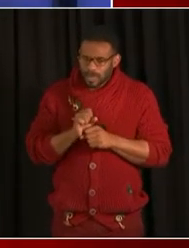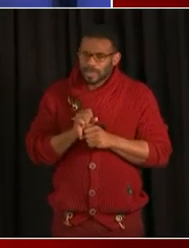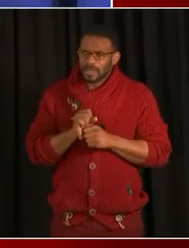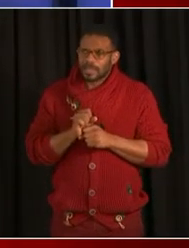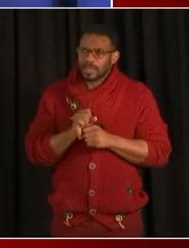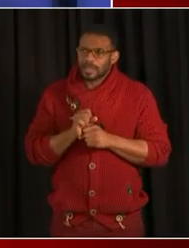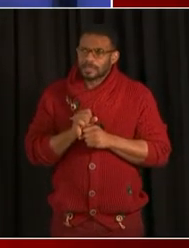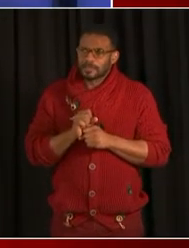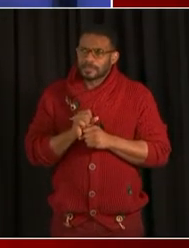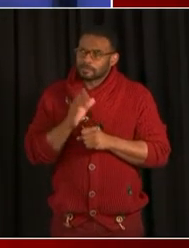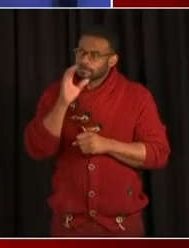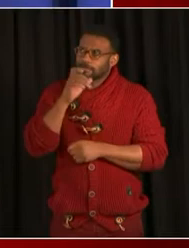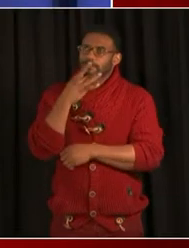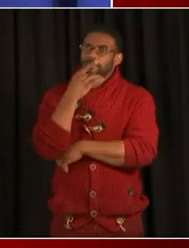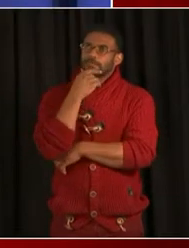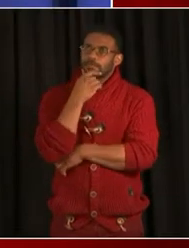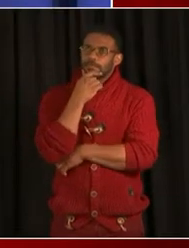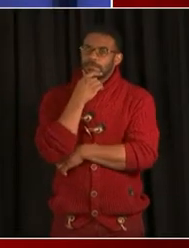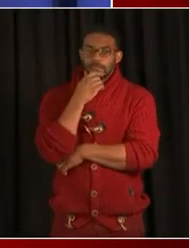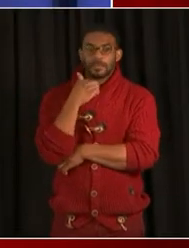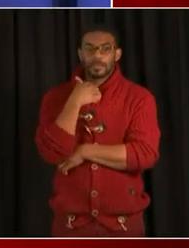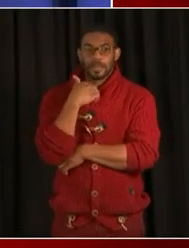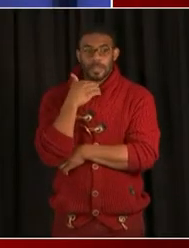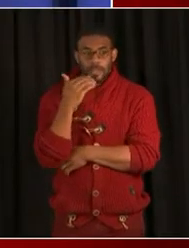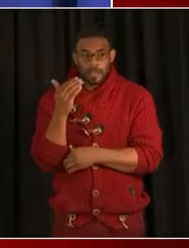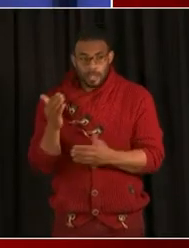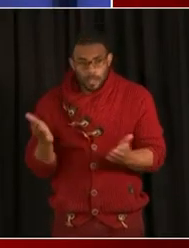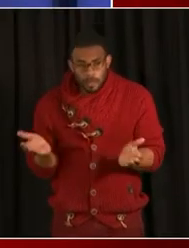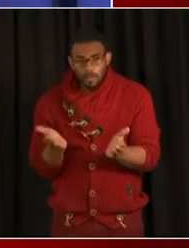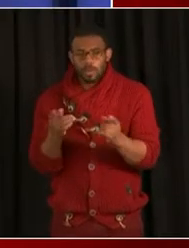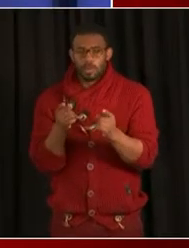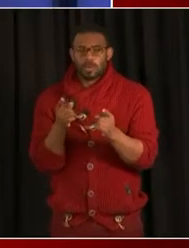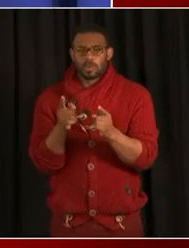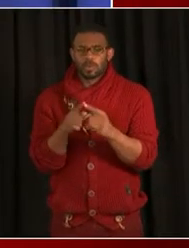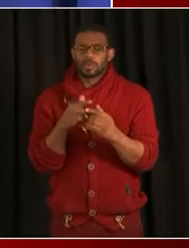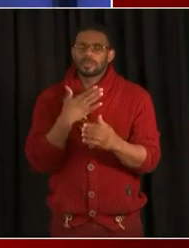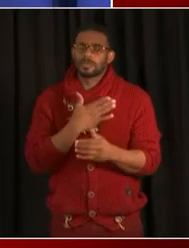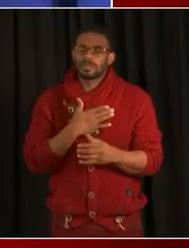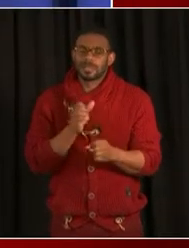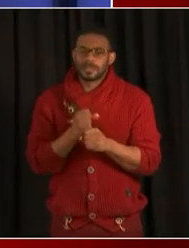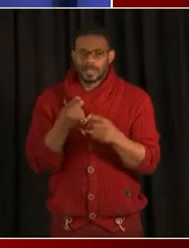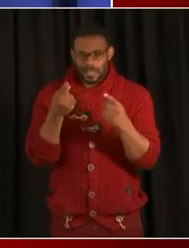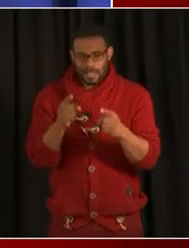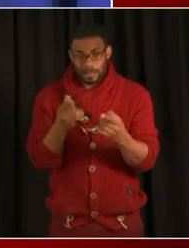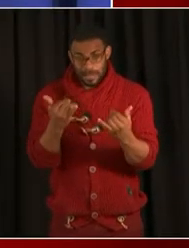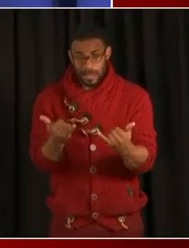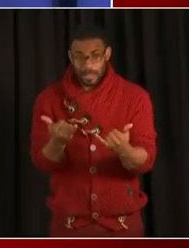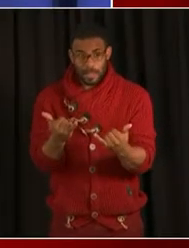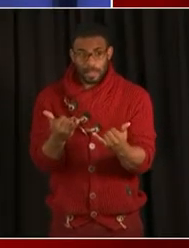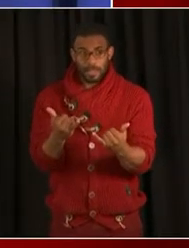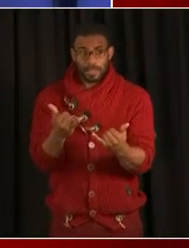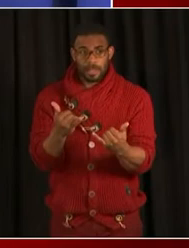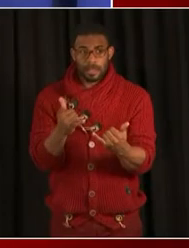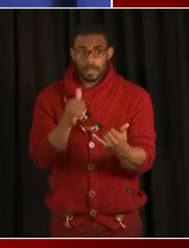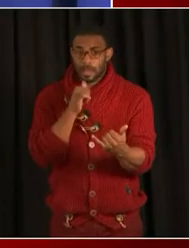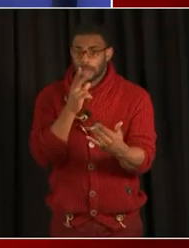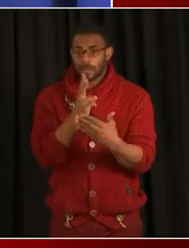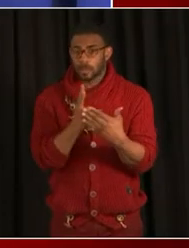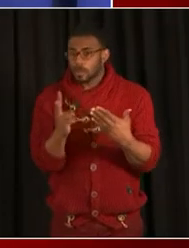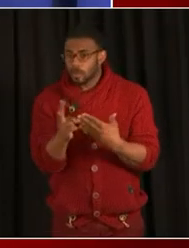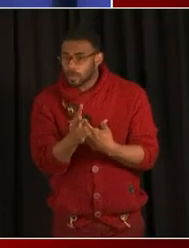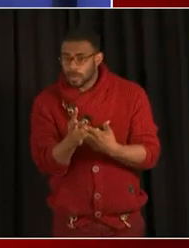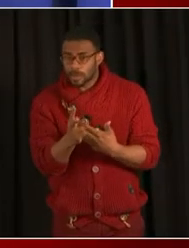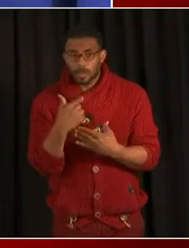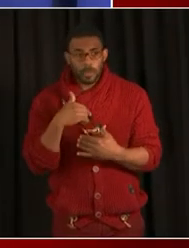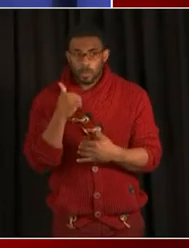really, I guess you can say, I implore you to please make this happen now, not 2 weeks